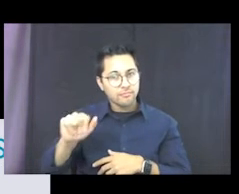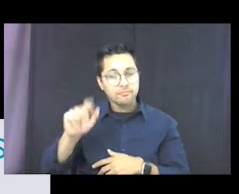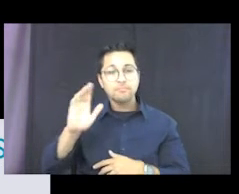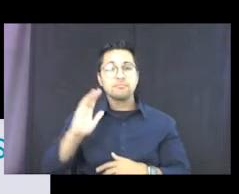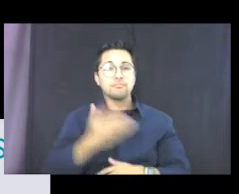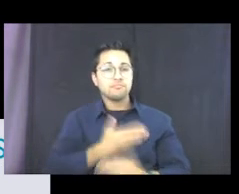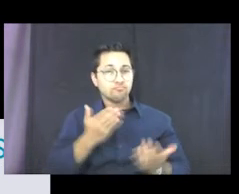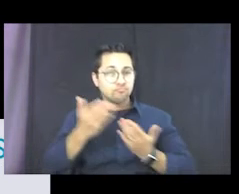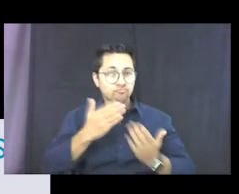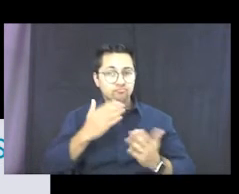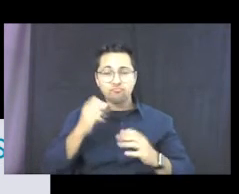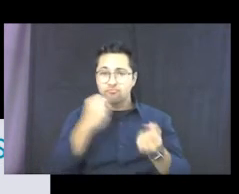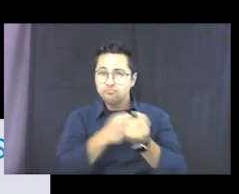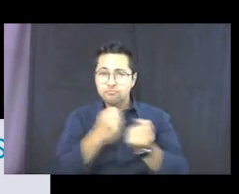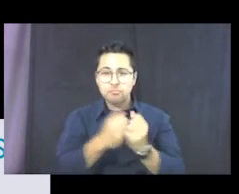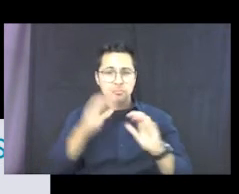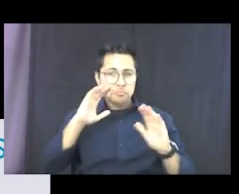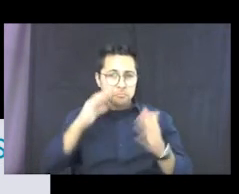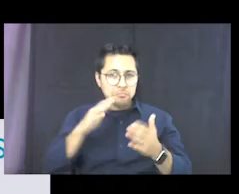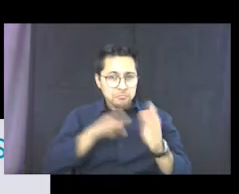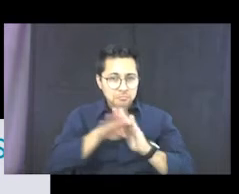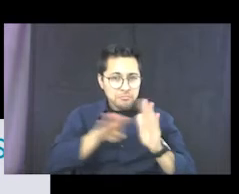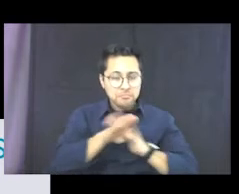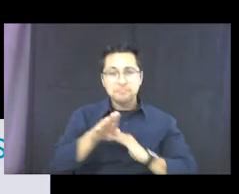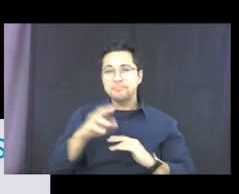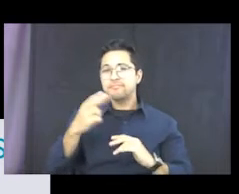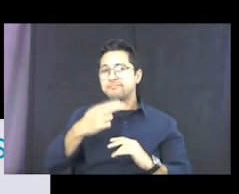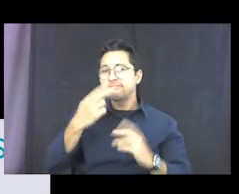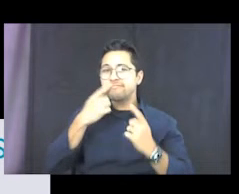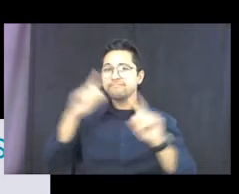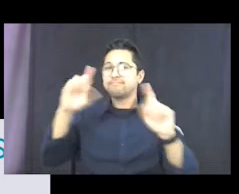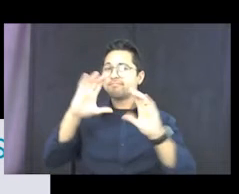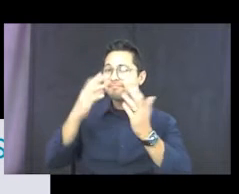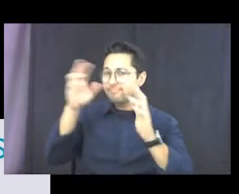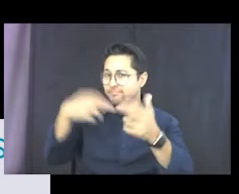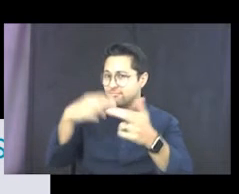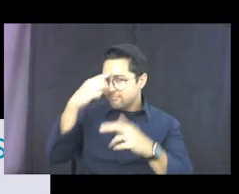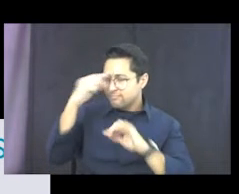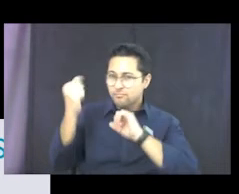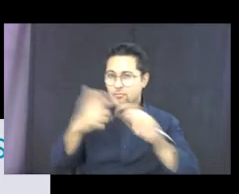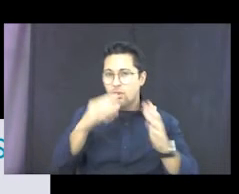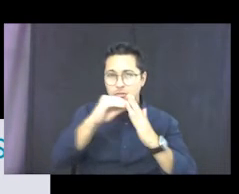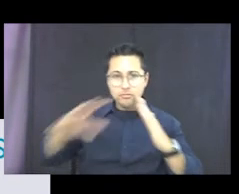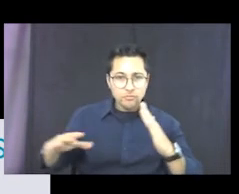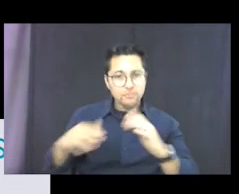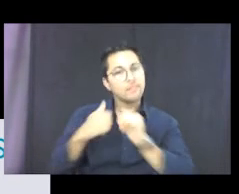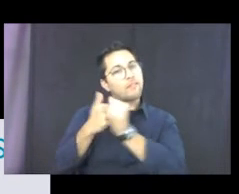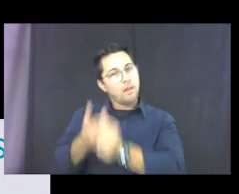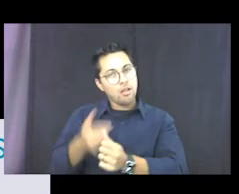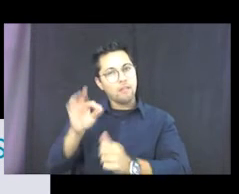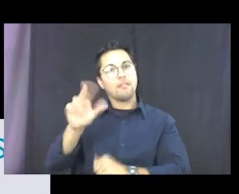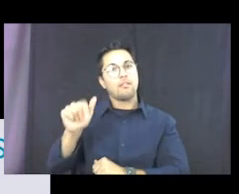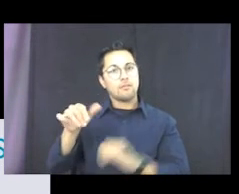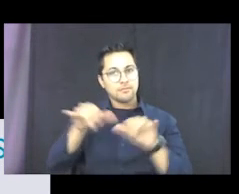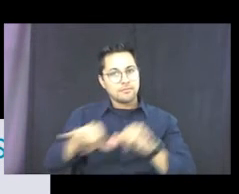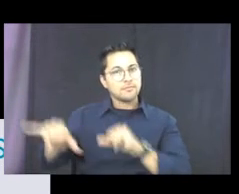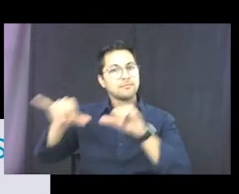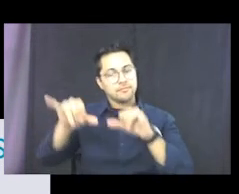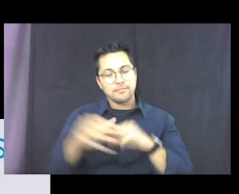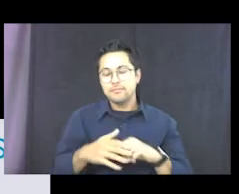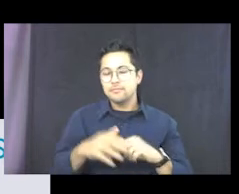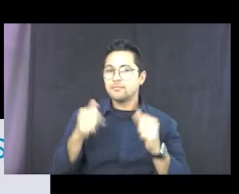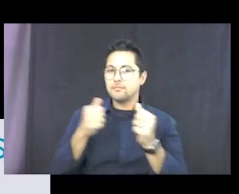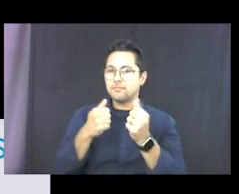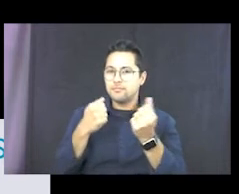the local development of highly effective classrooms for all students based on the Florida standards through a multi-tiered system